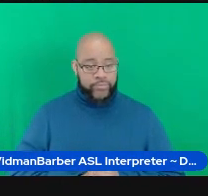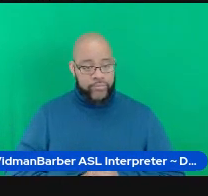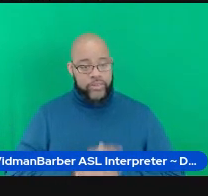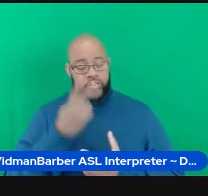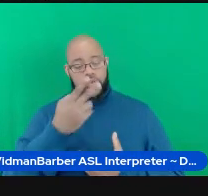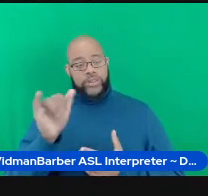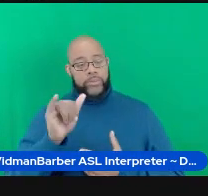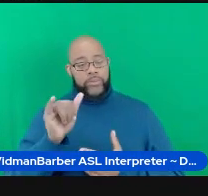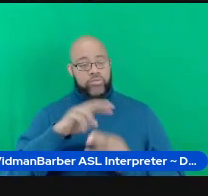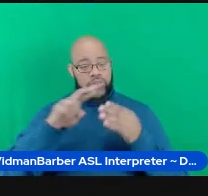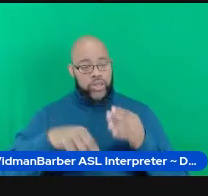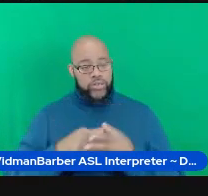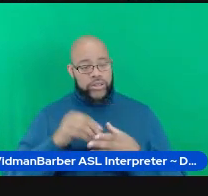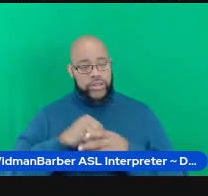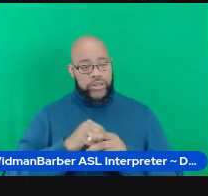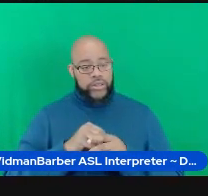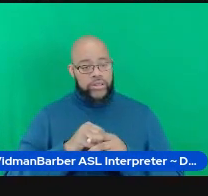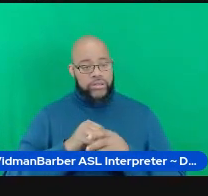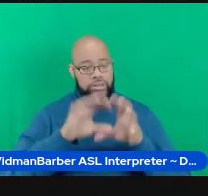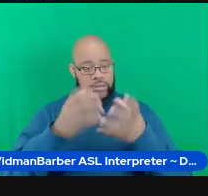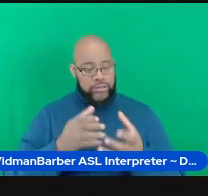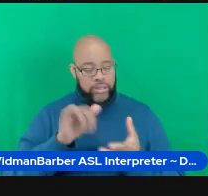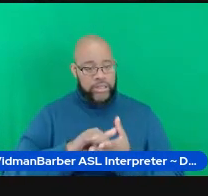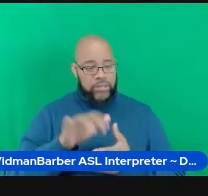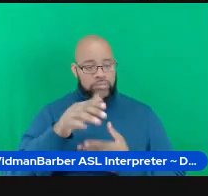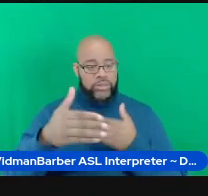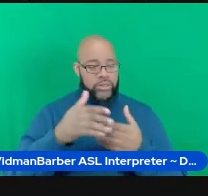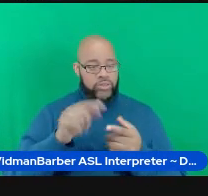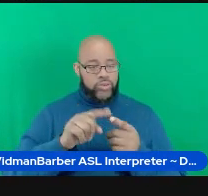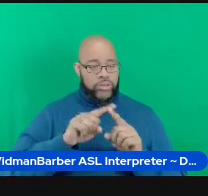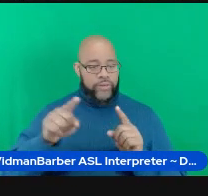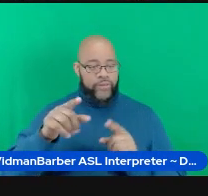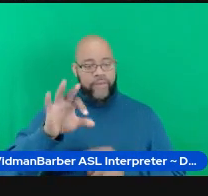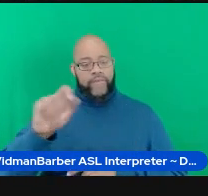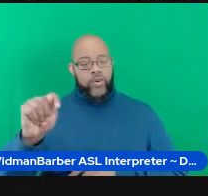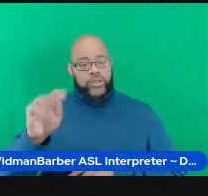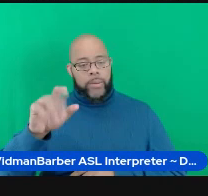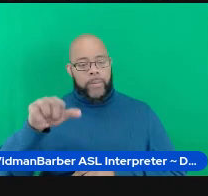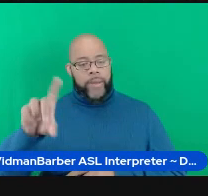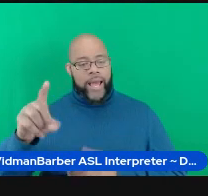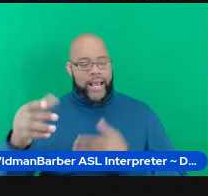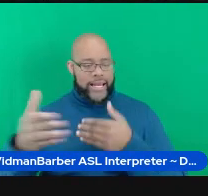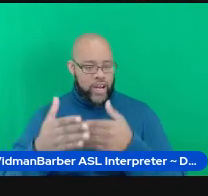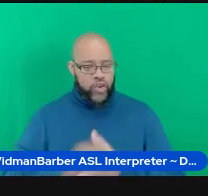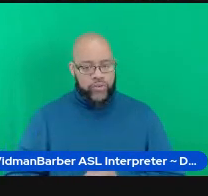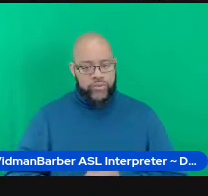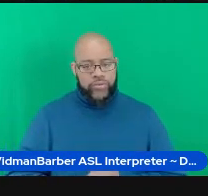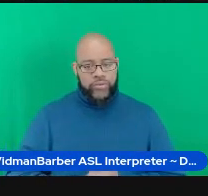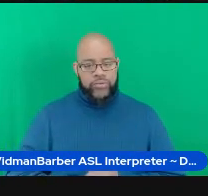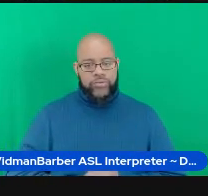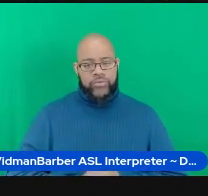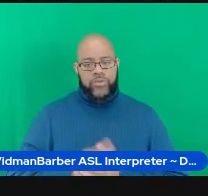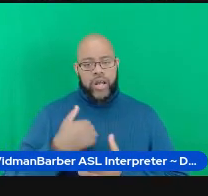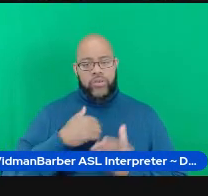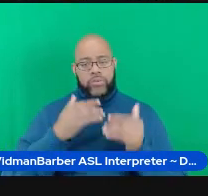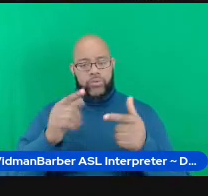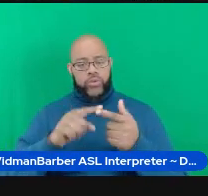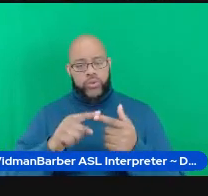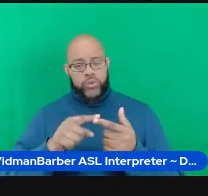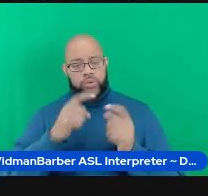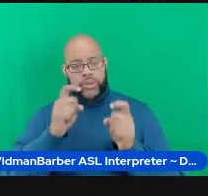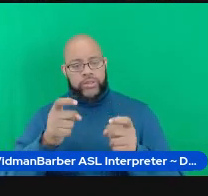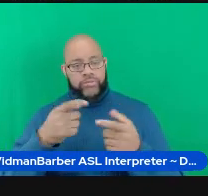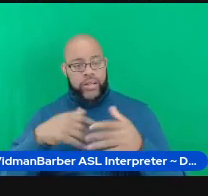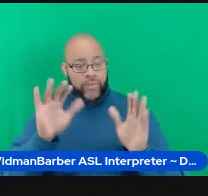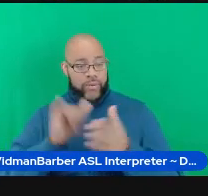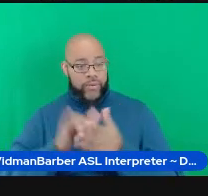in the popliteal lymph node, which is proximal to the foot pad. So I wasn't too eager to give up on the idea of type